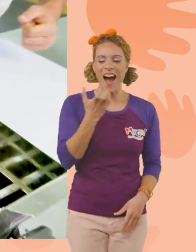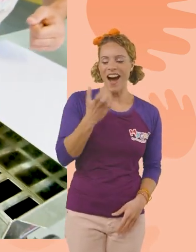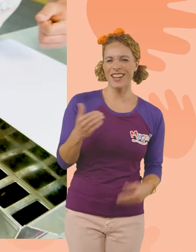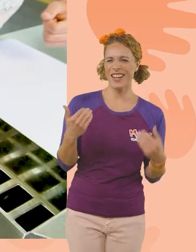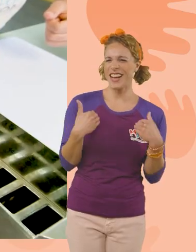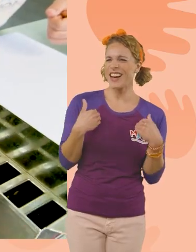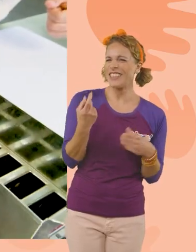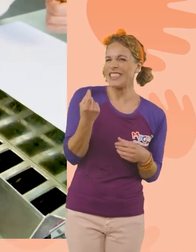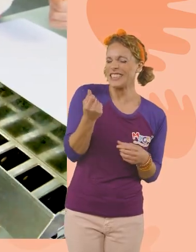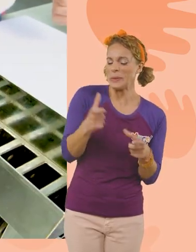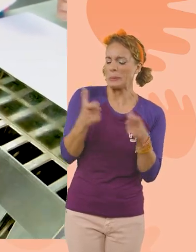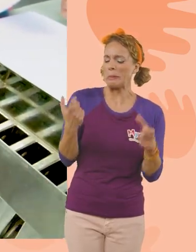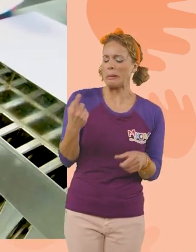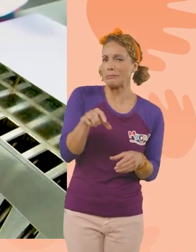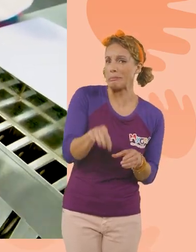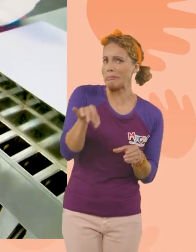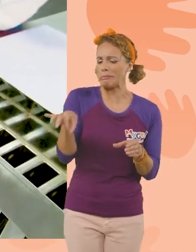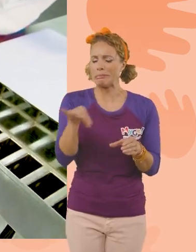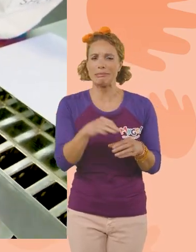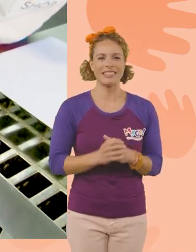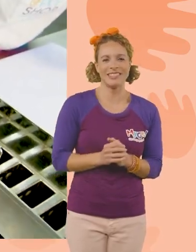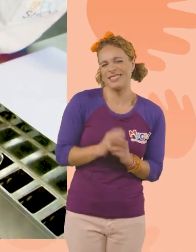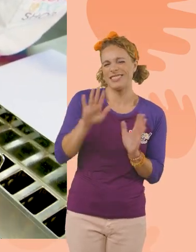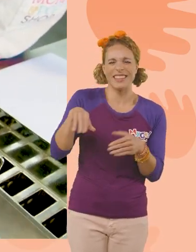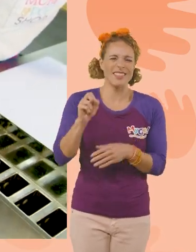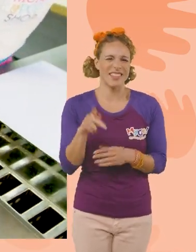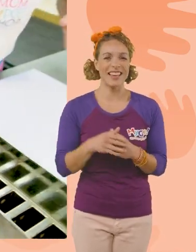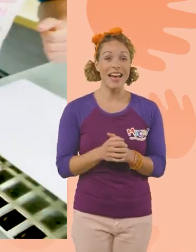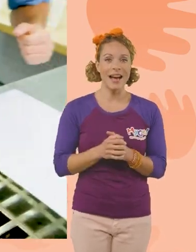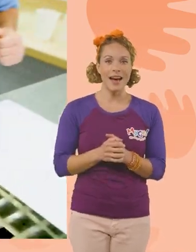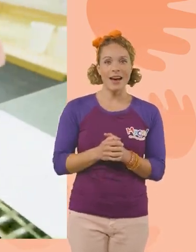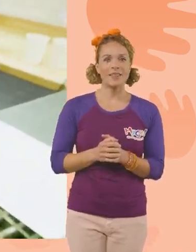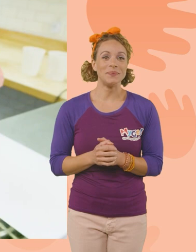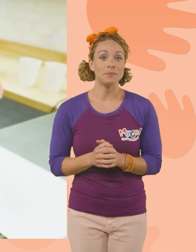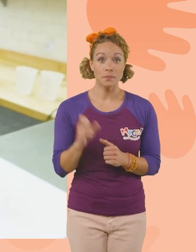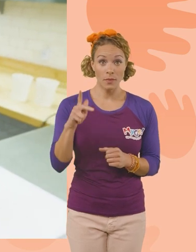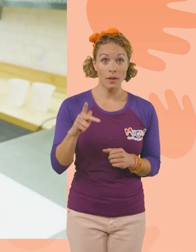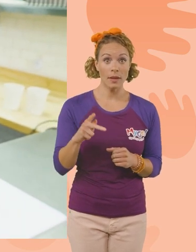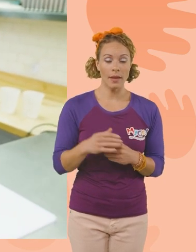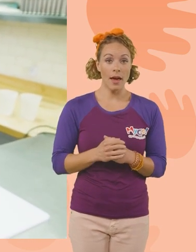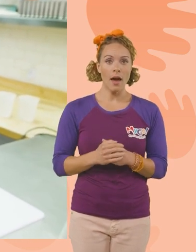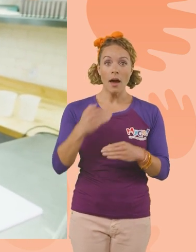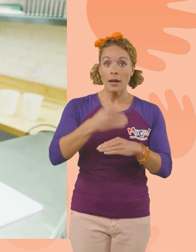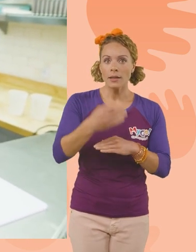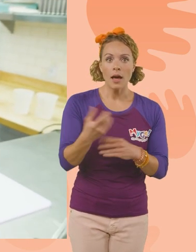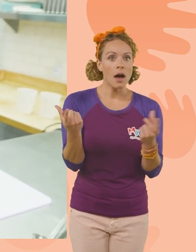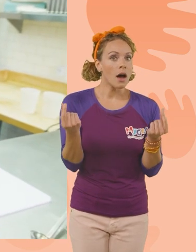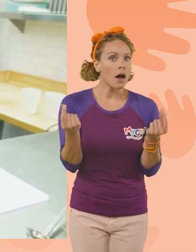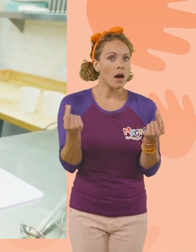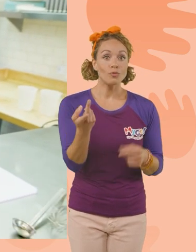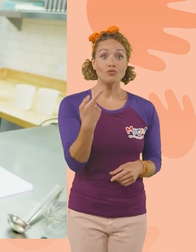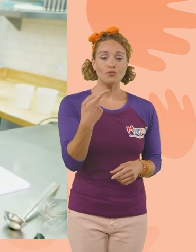Whoa. We got some chunky ones in there. Yeah, that's okay. There's some more. Okay. And then next what we need